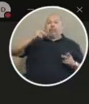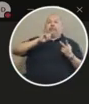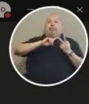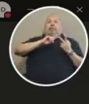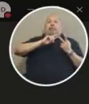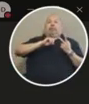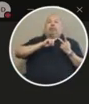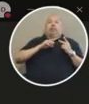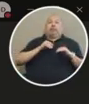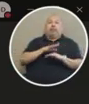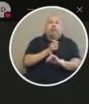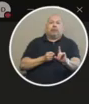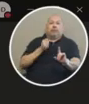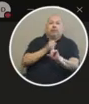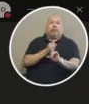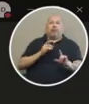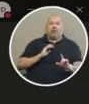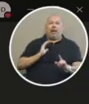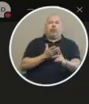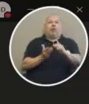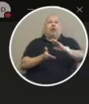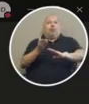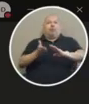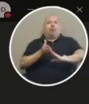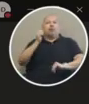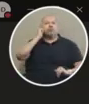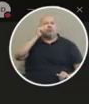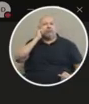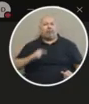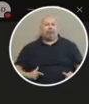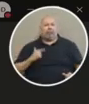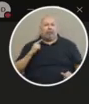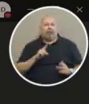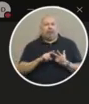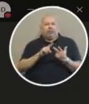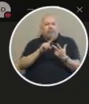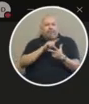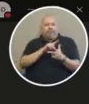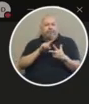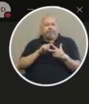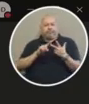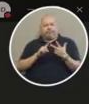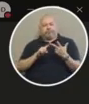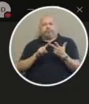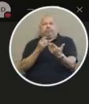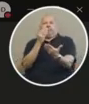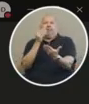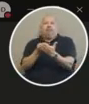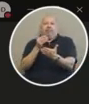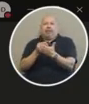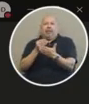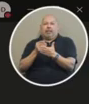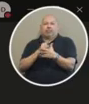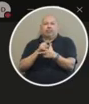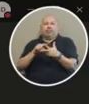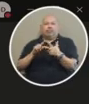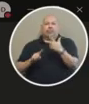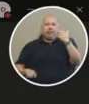secondary impact as to our operations, and then the tertiary would be the financial impact that we have to account